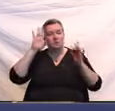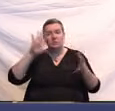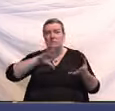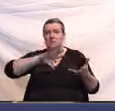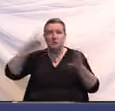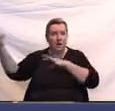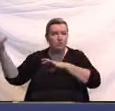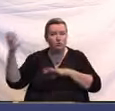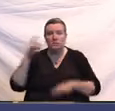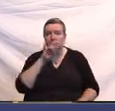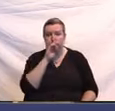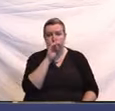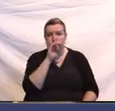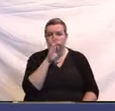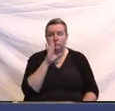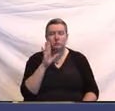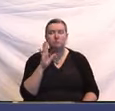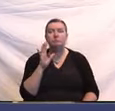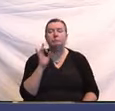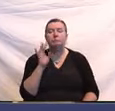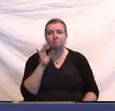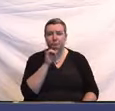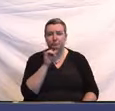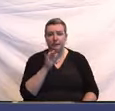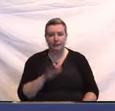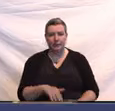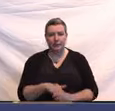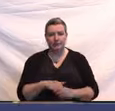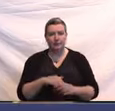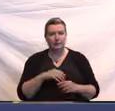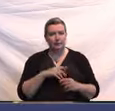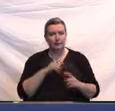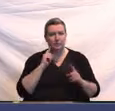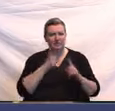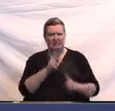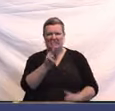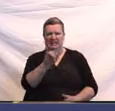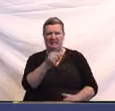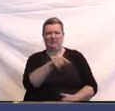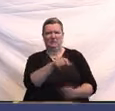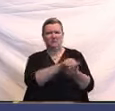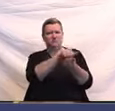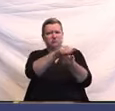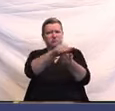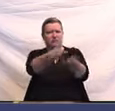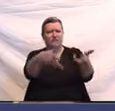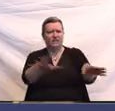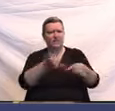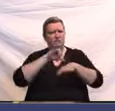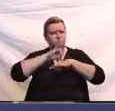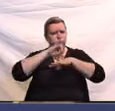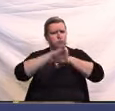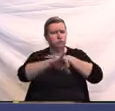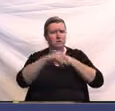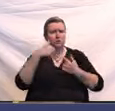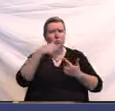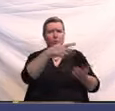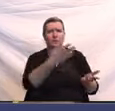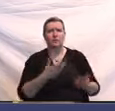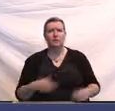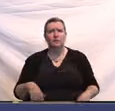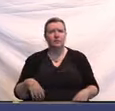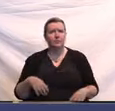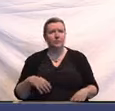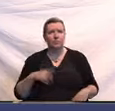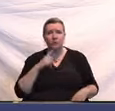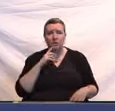overwhelming tragedies, especially Kentucky, but not only Kentucky. And I know, as usual, you raised your hand, I raised our hand.